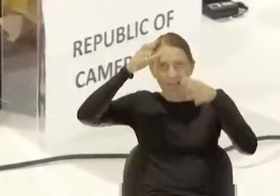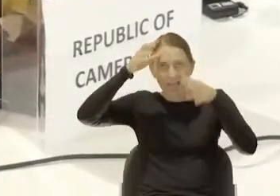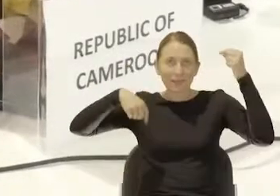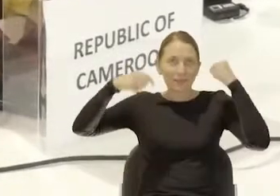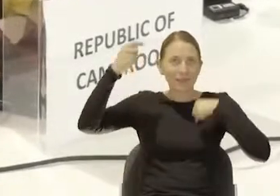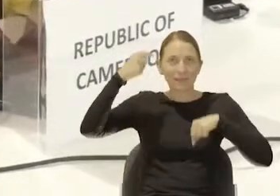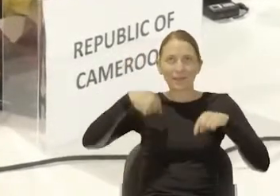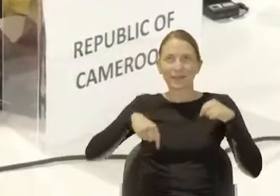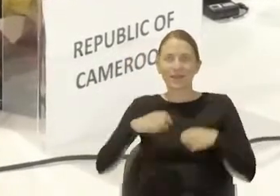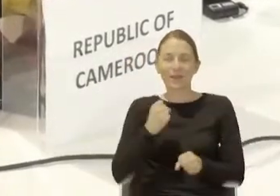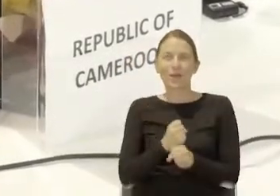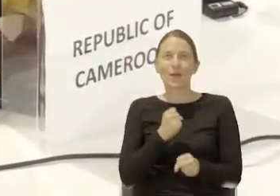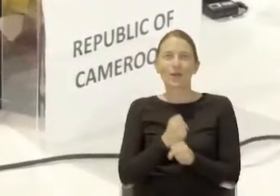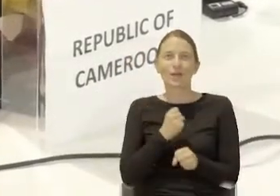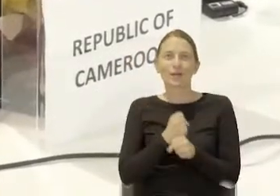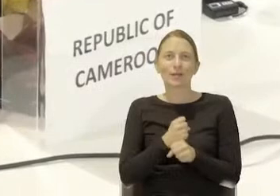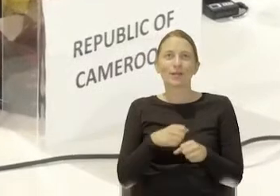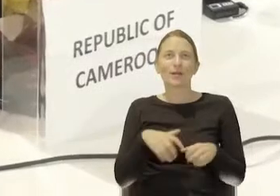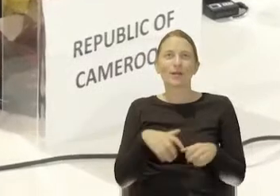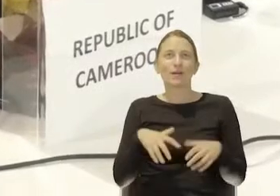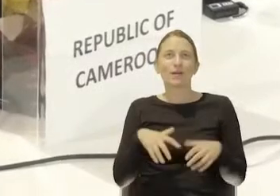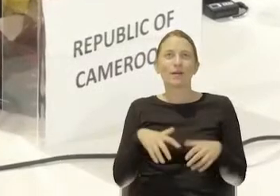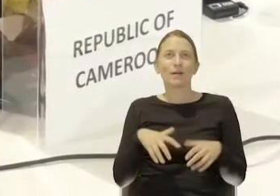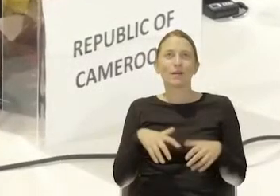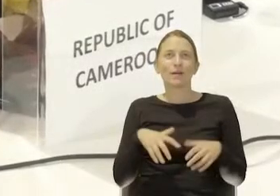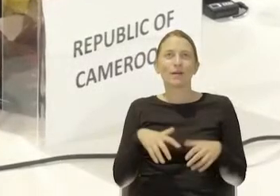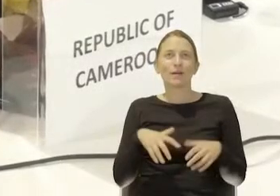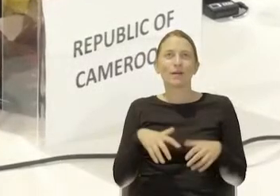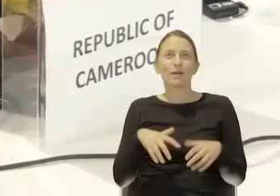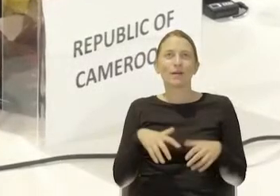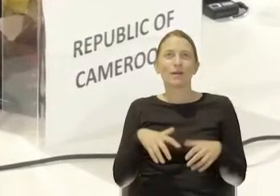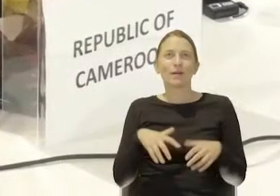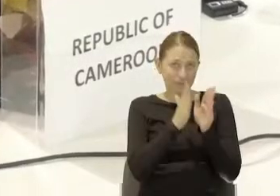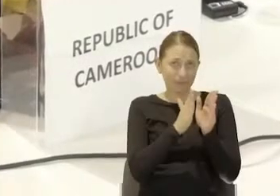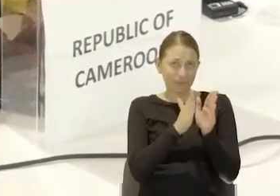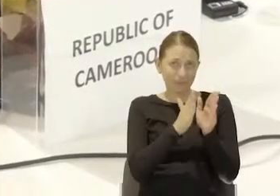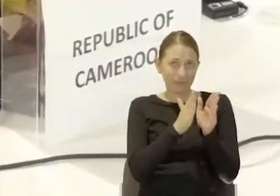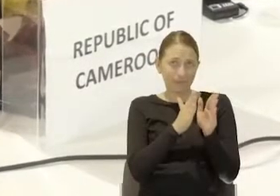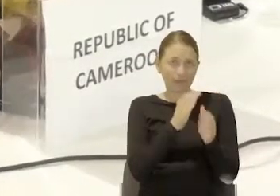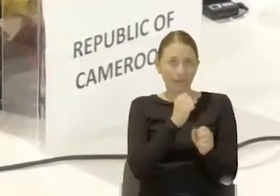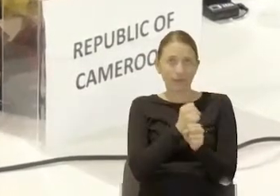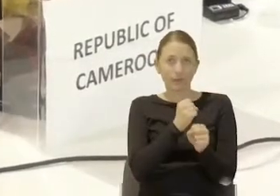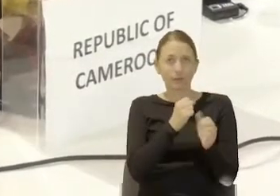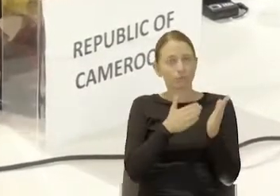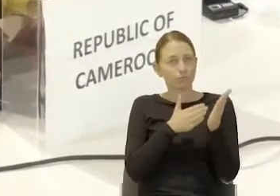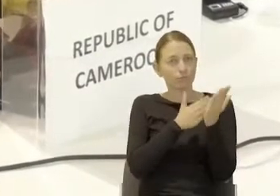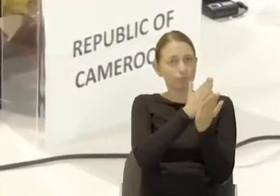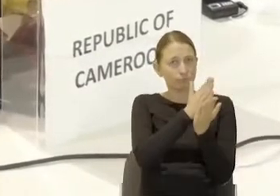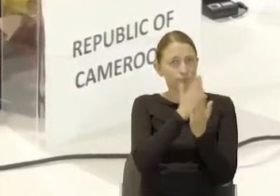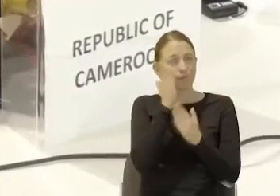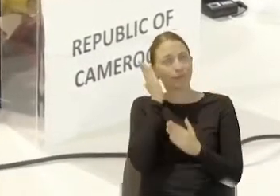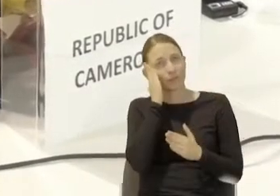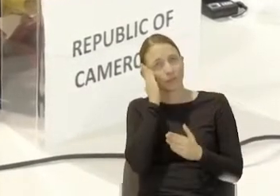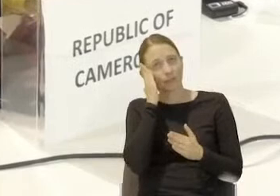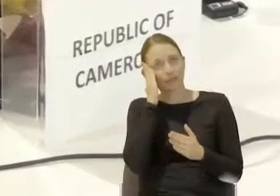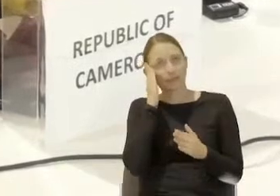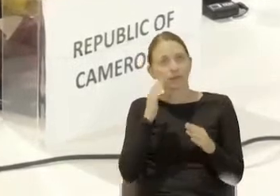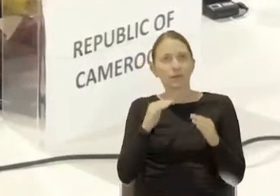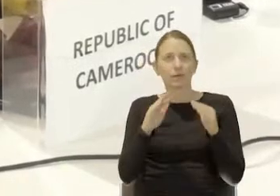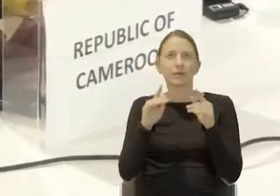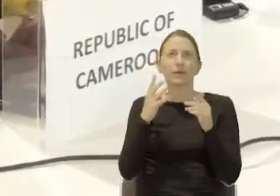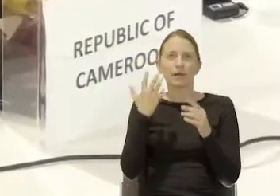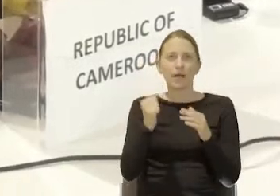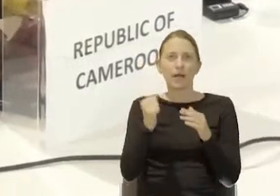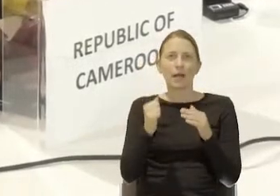Anyway, let me go back to the topic of housing. And here we see eye to eye the issue of